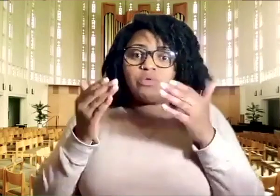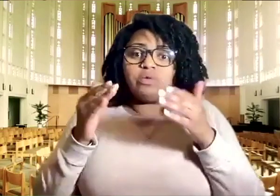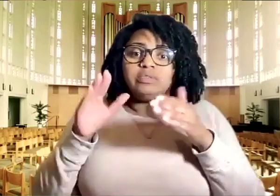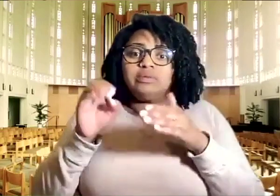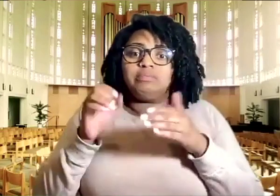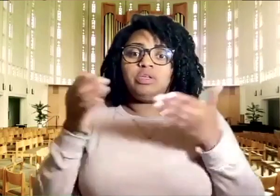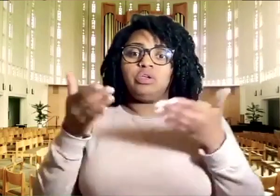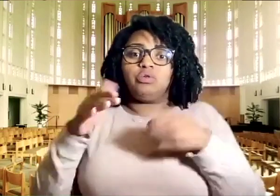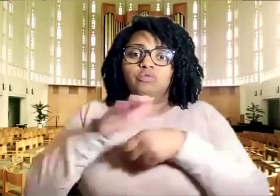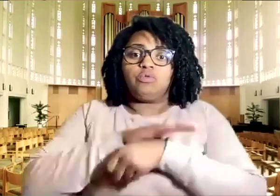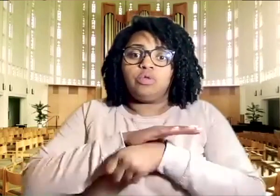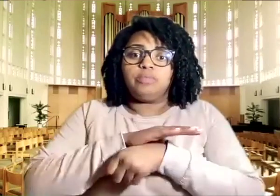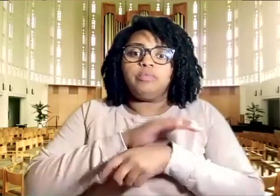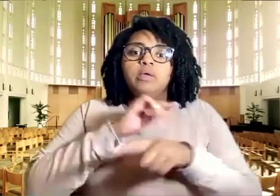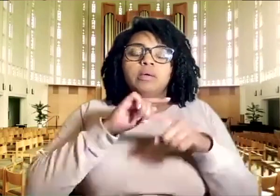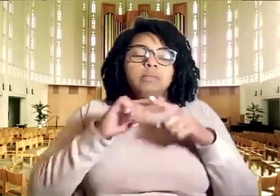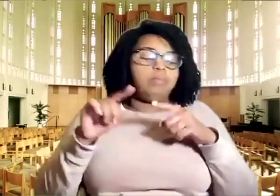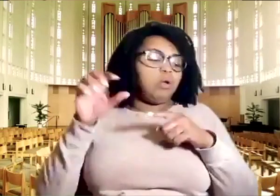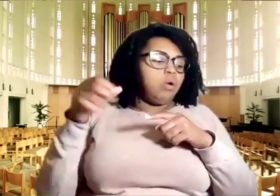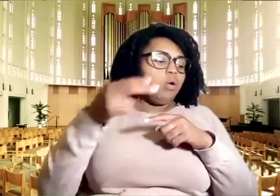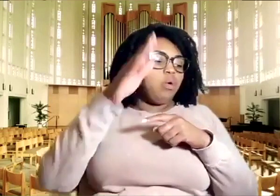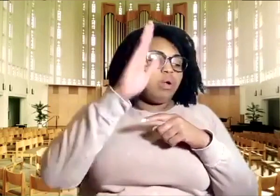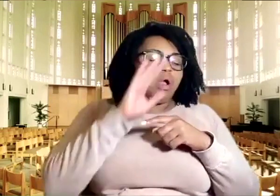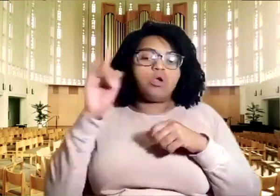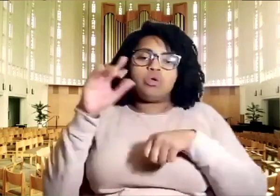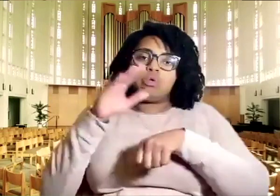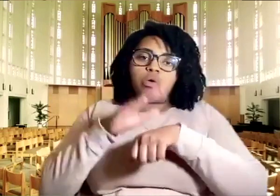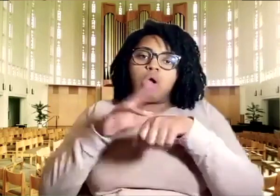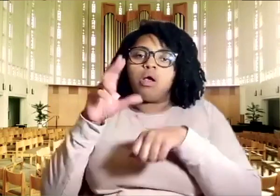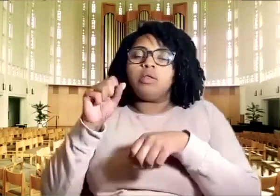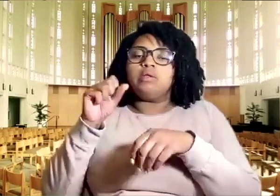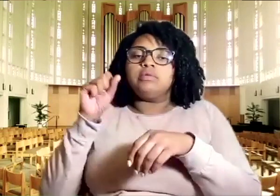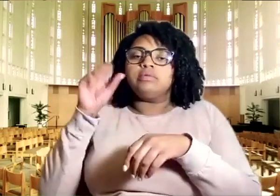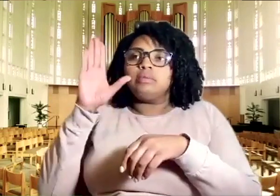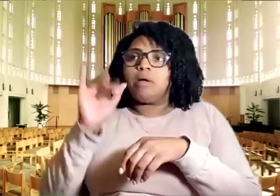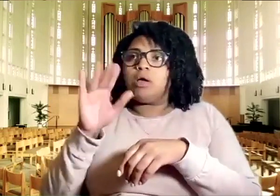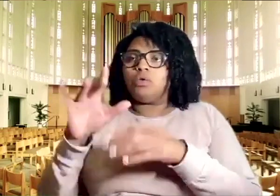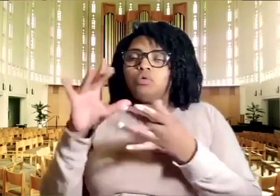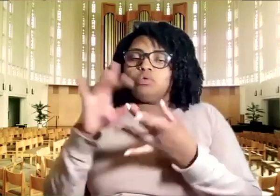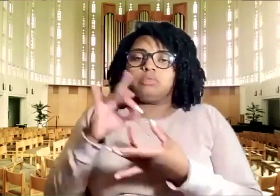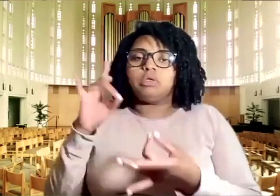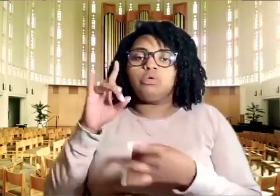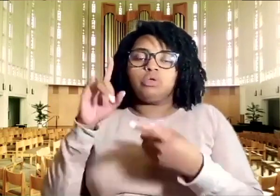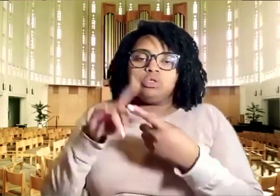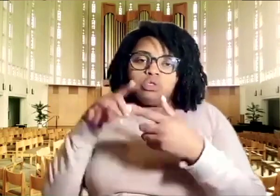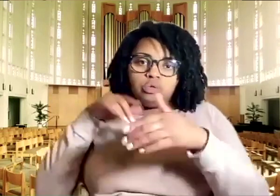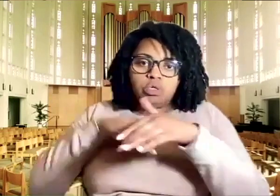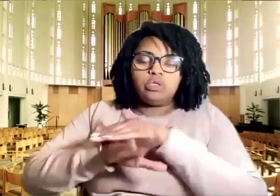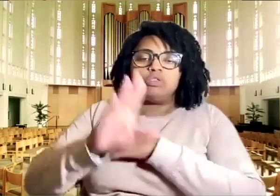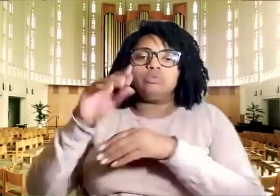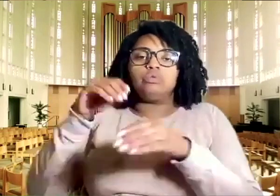But, oh God, you call us by your Spirit to enter into these moments